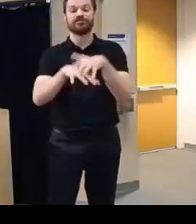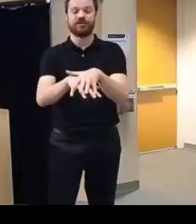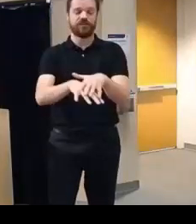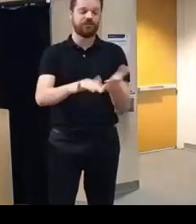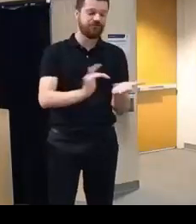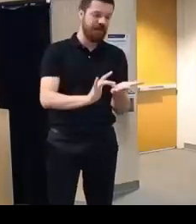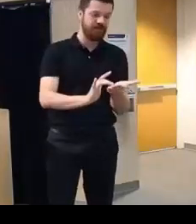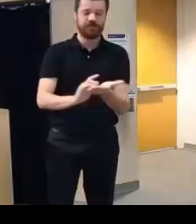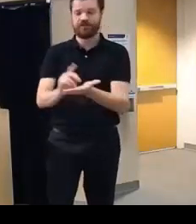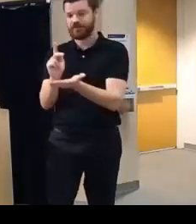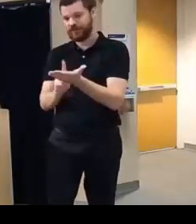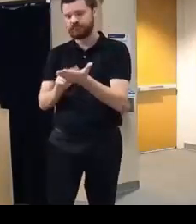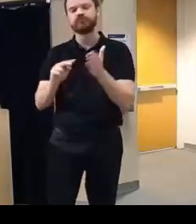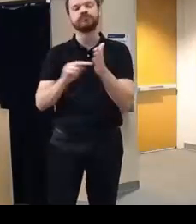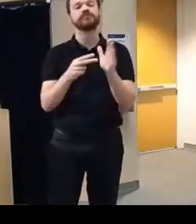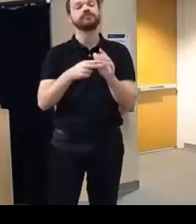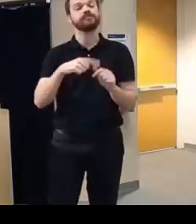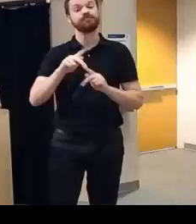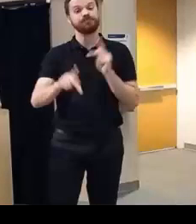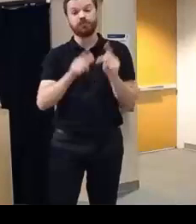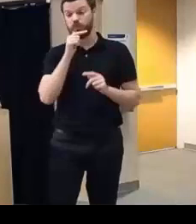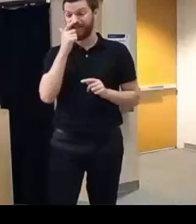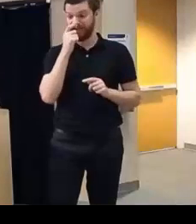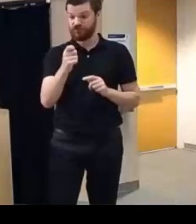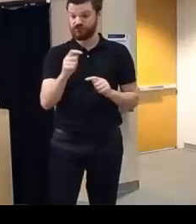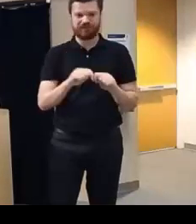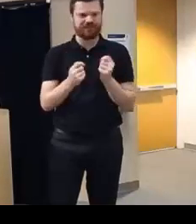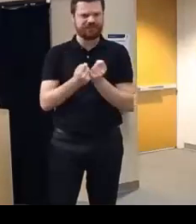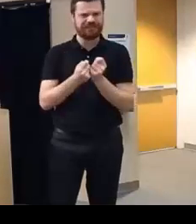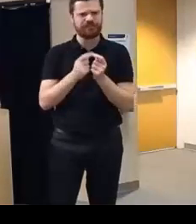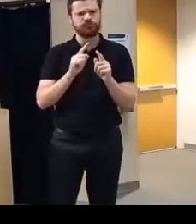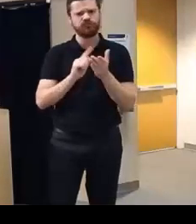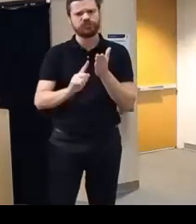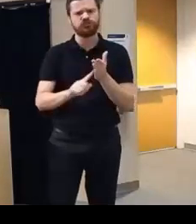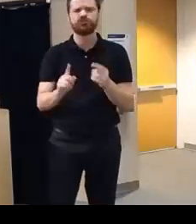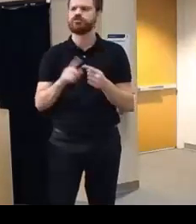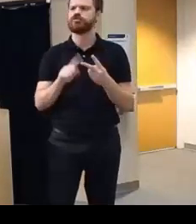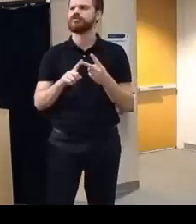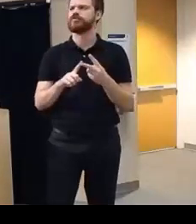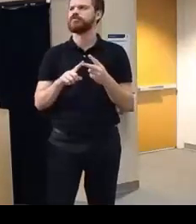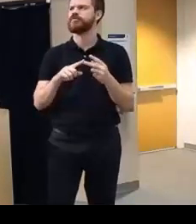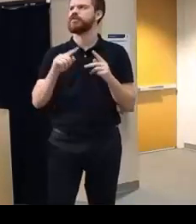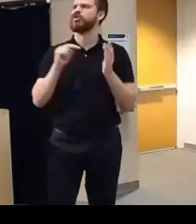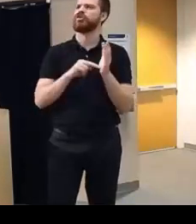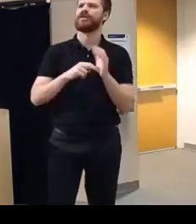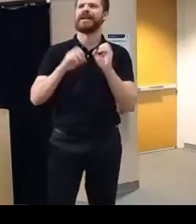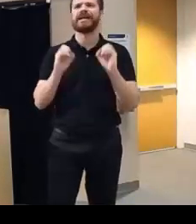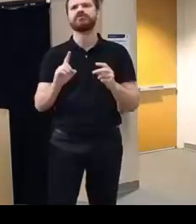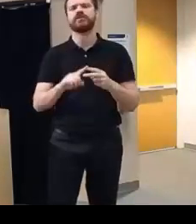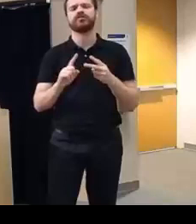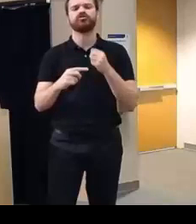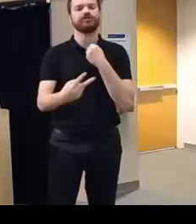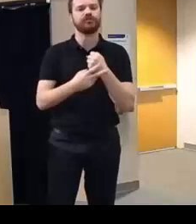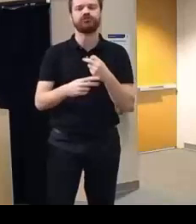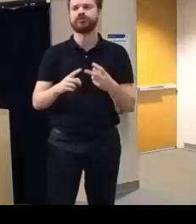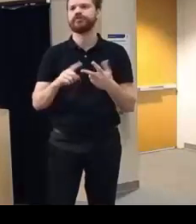medicine psychiatry that allows for folks who are interested in research on teams or who are interested in research on nursing education and